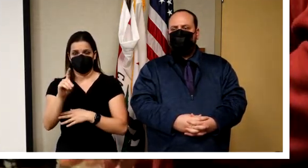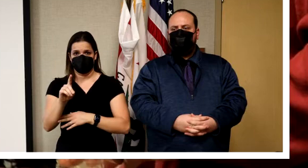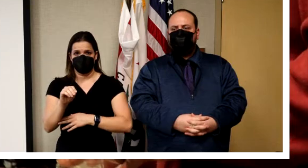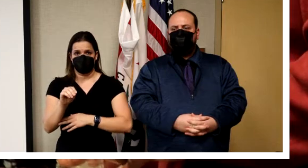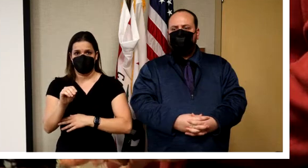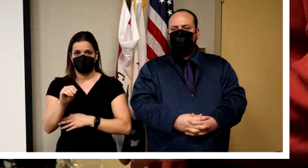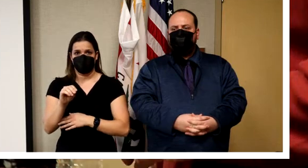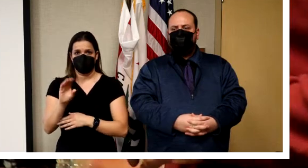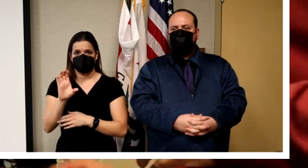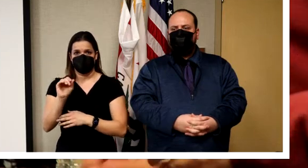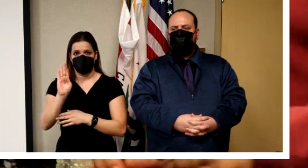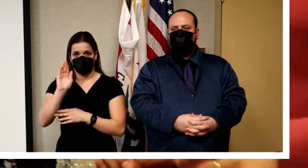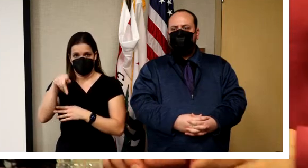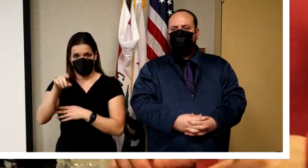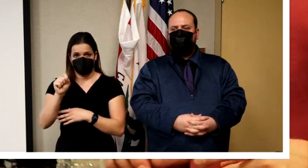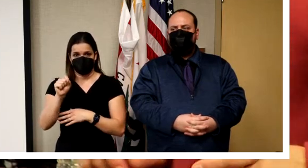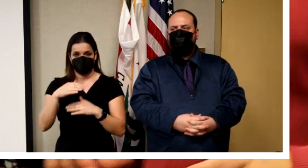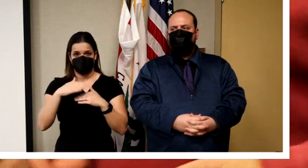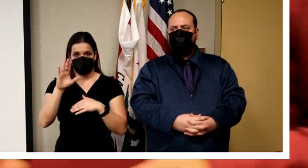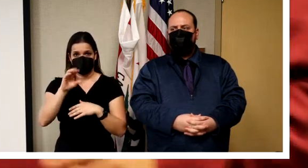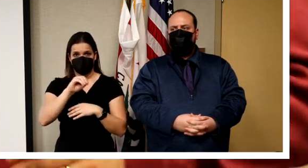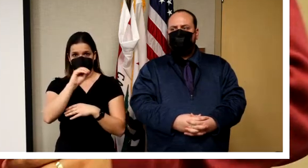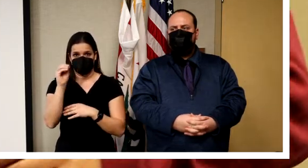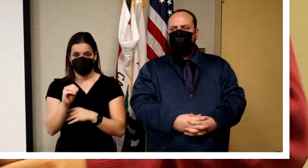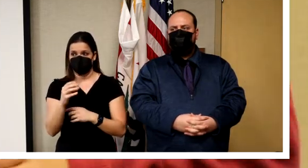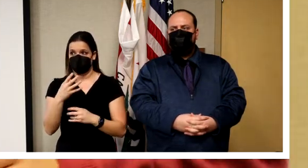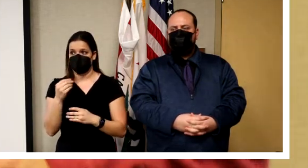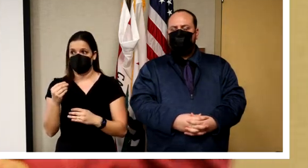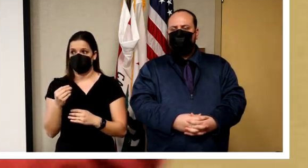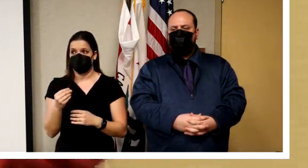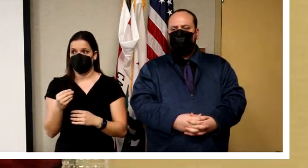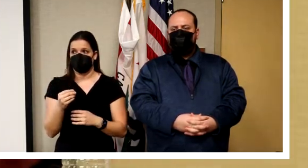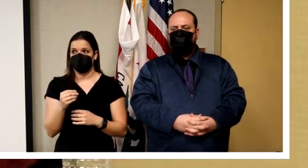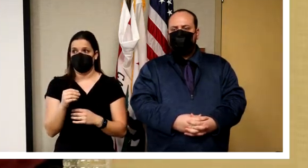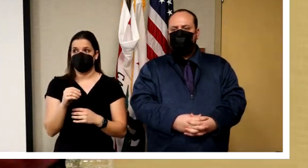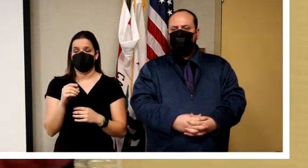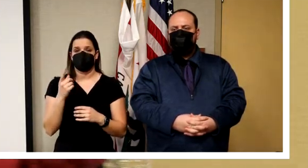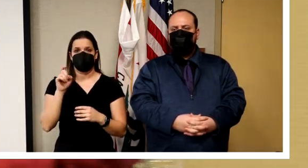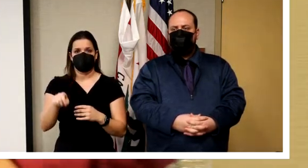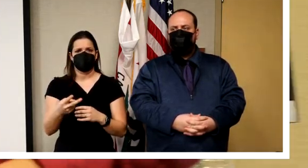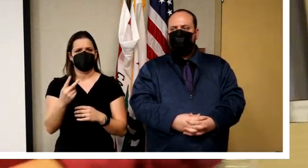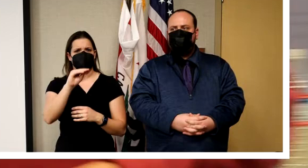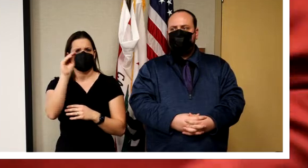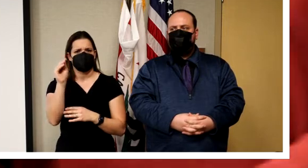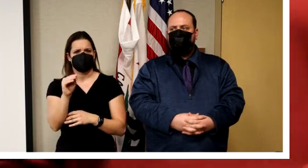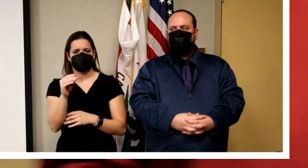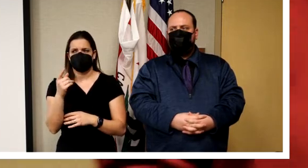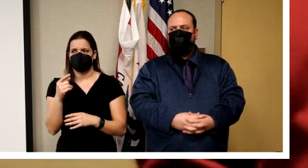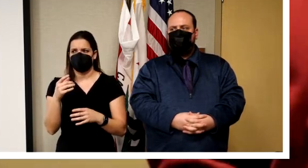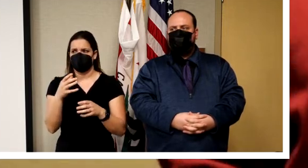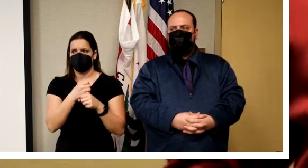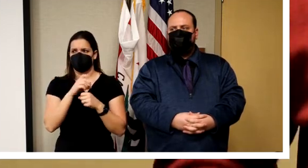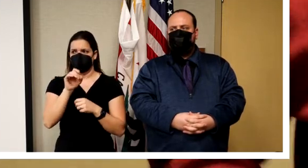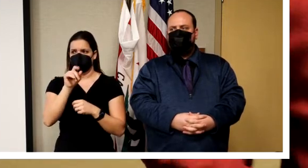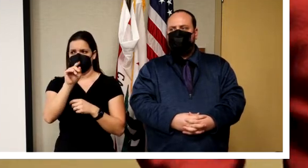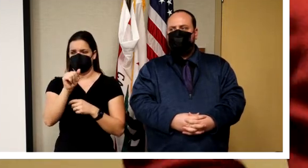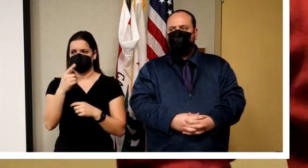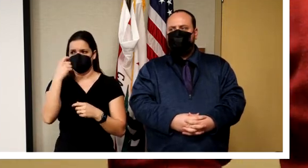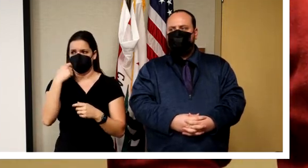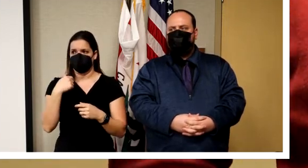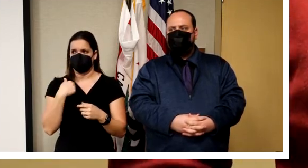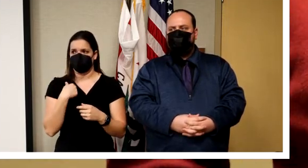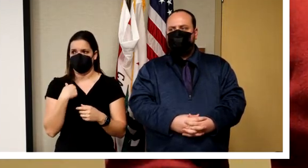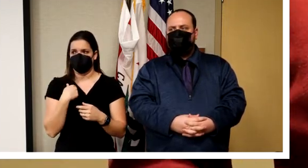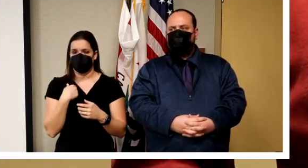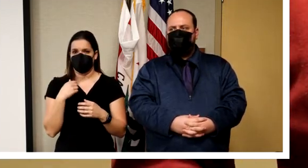50%, and most importantly, we need the deviation to be at 2%. And I'm getting this data because